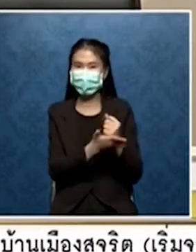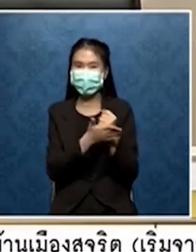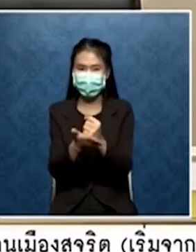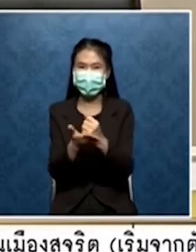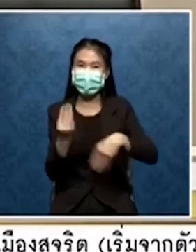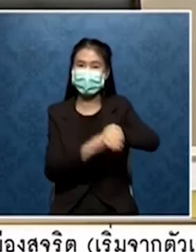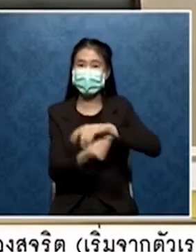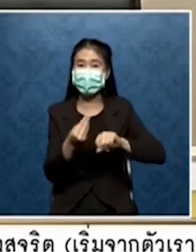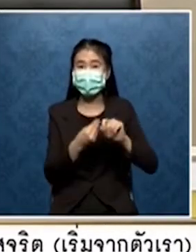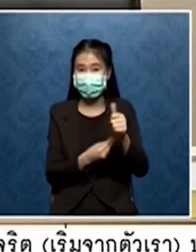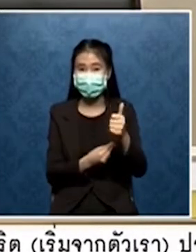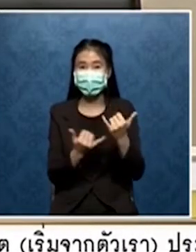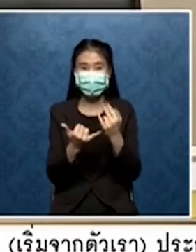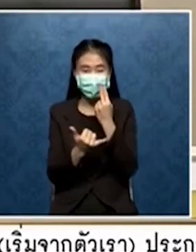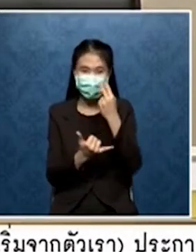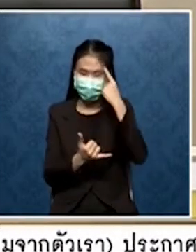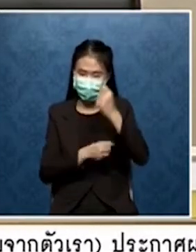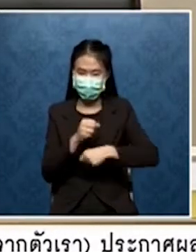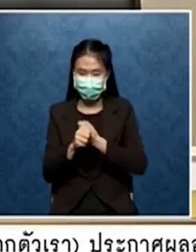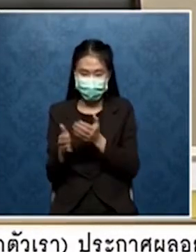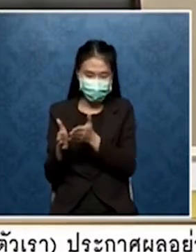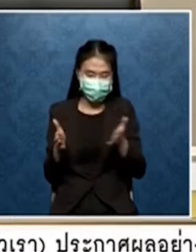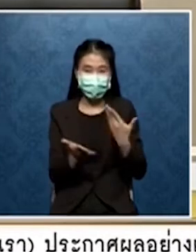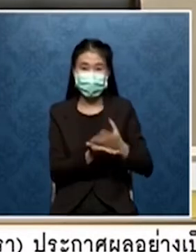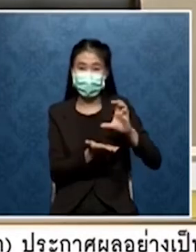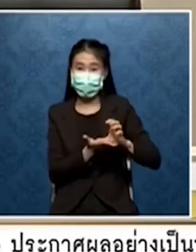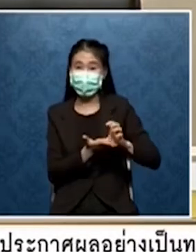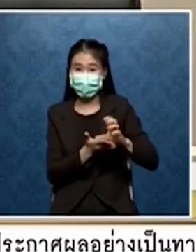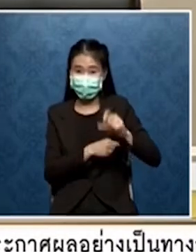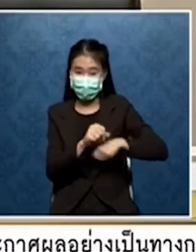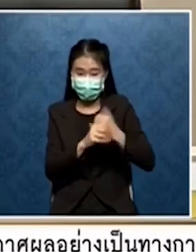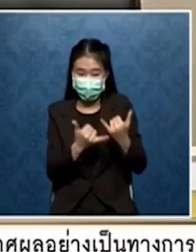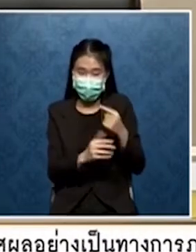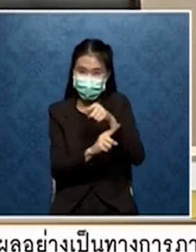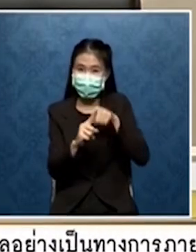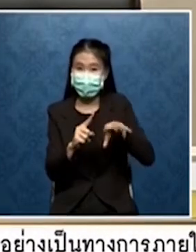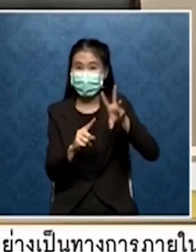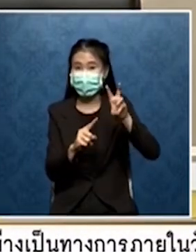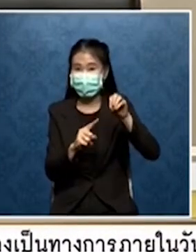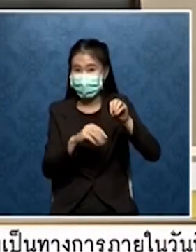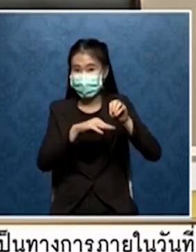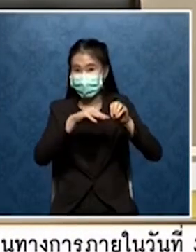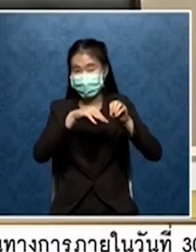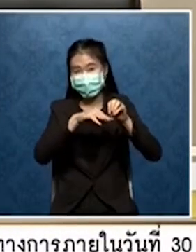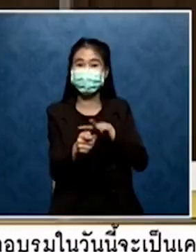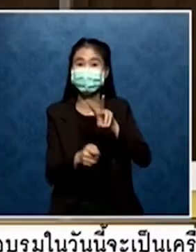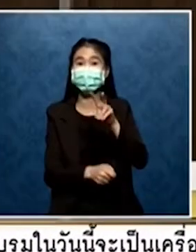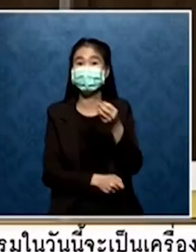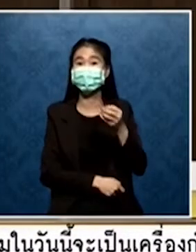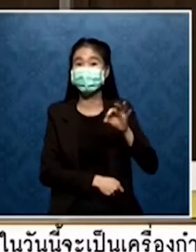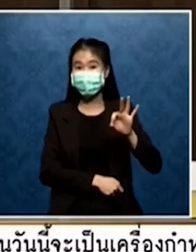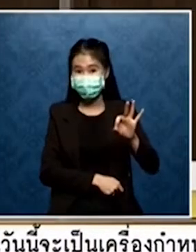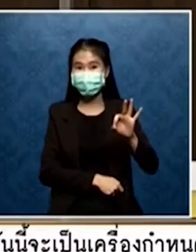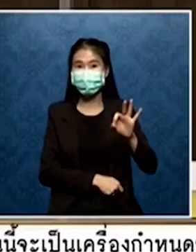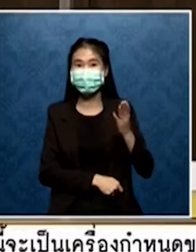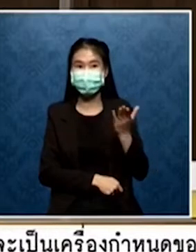instead of 8.3% projected by the World Bank or 7.7% projected by the IMF earlier. So before the